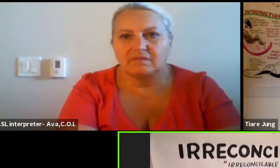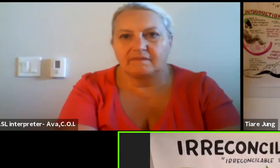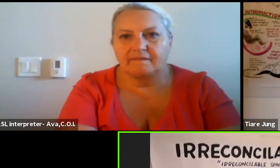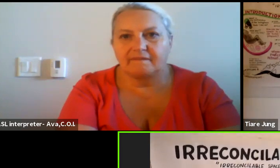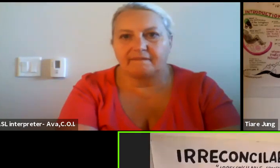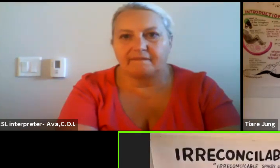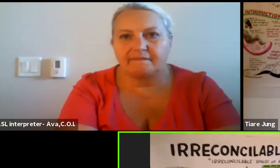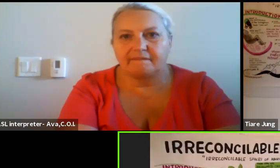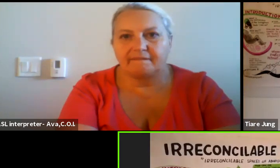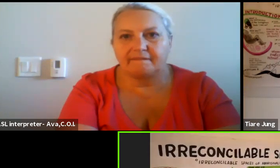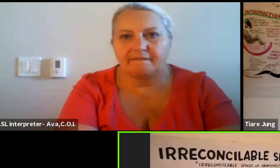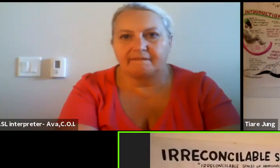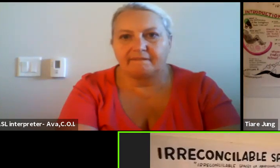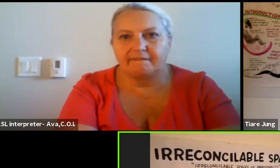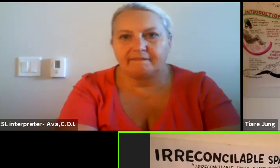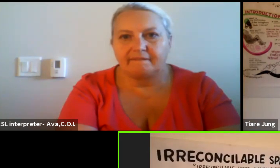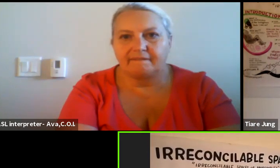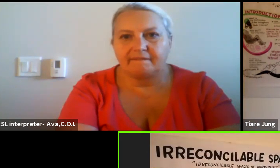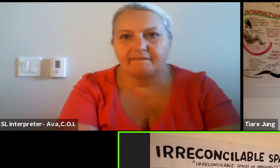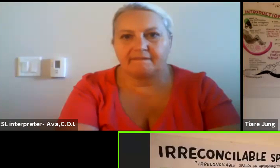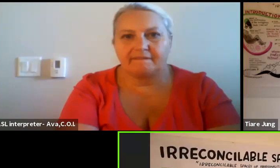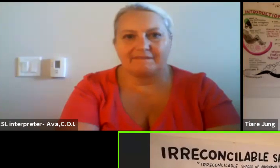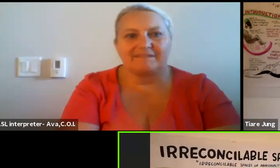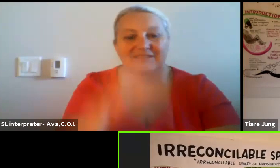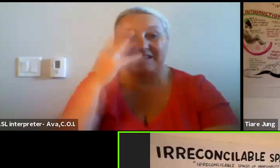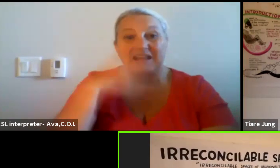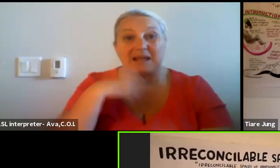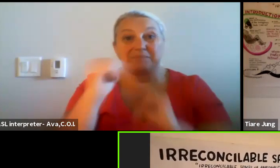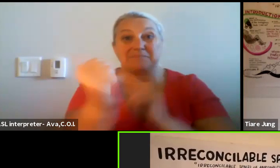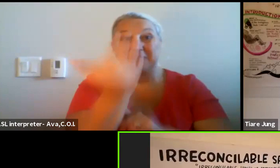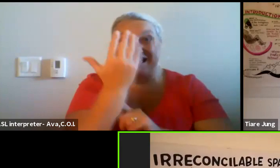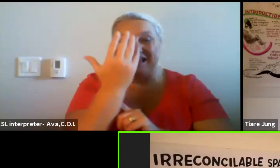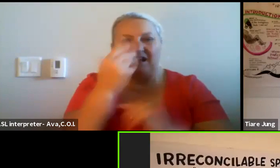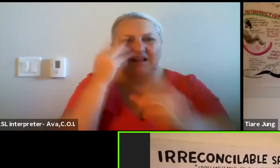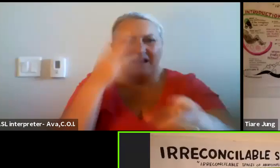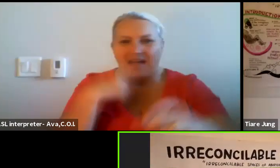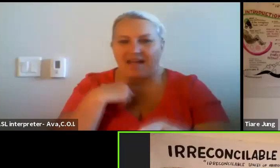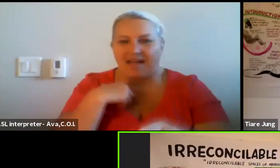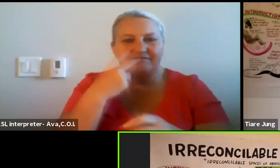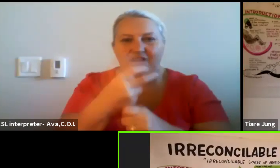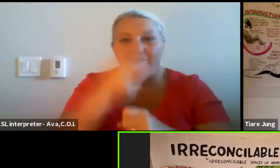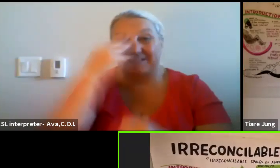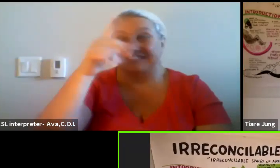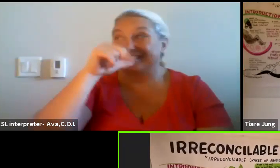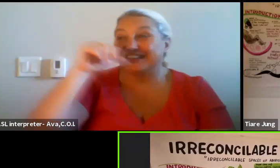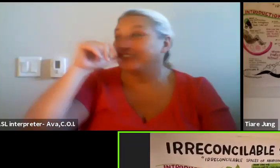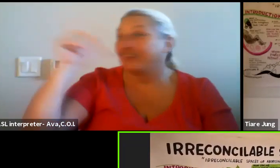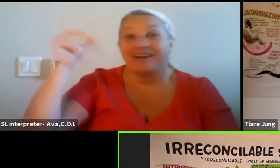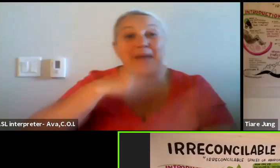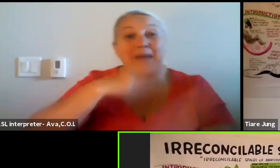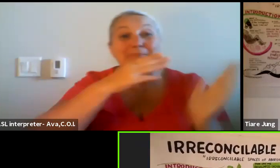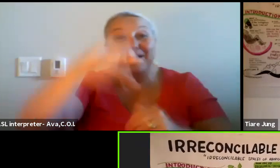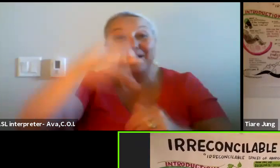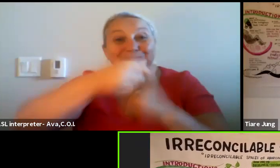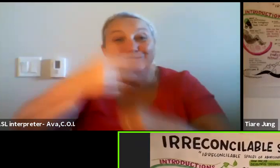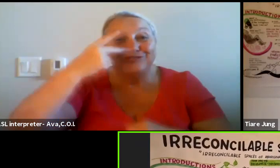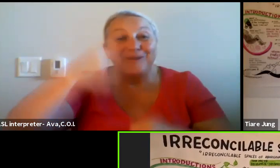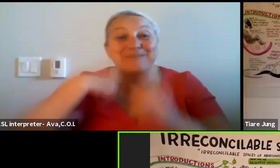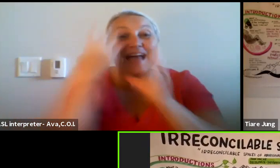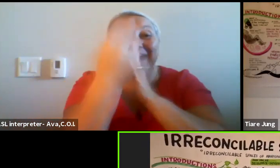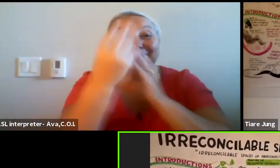better. I had to move back to my room because it got incredibly windy outside and my board was going to blow away. So